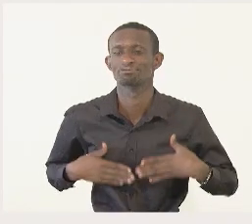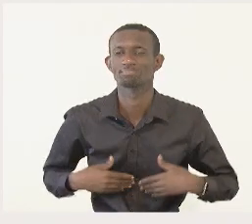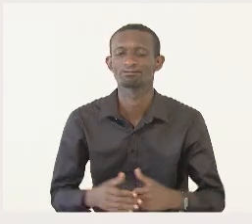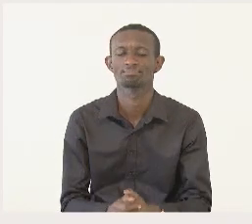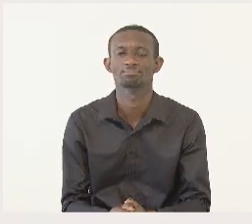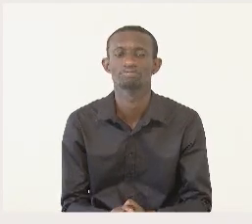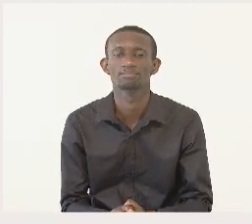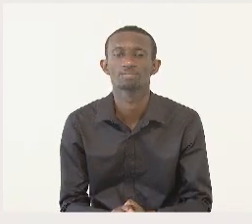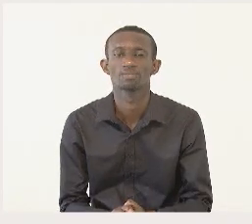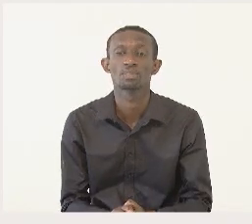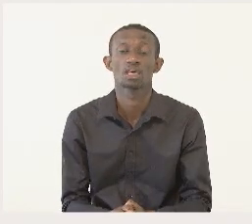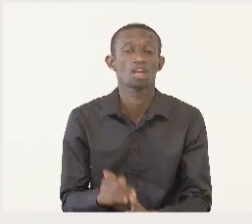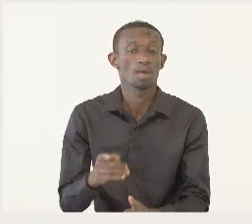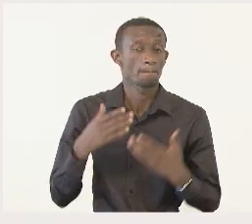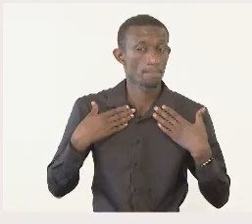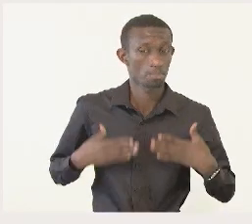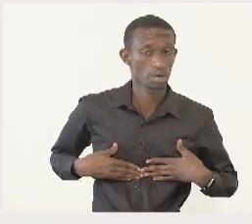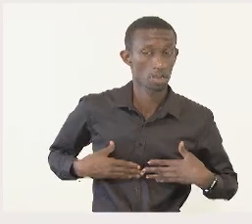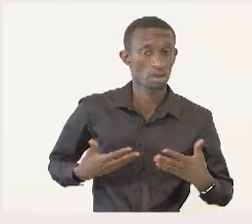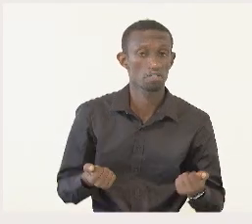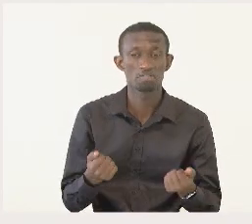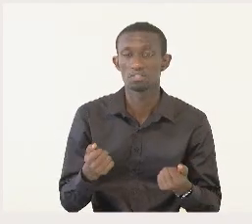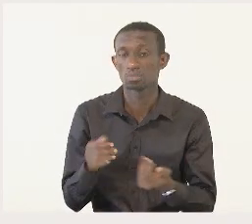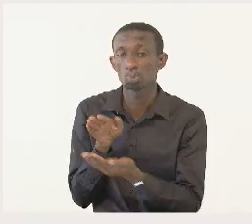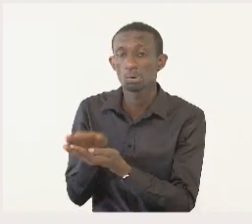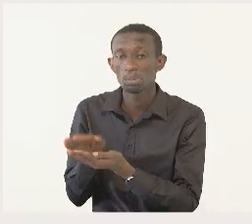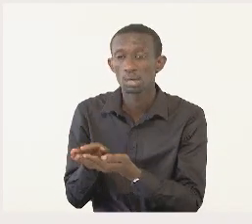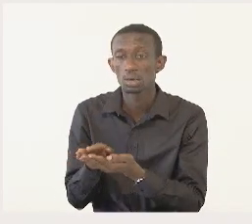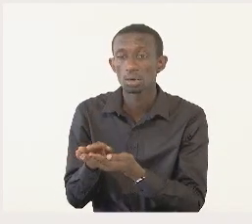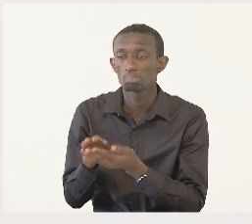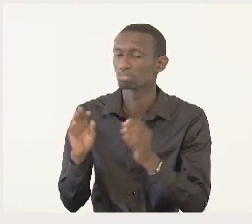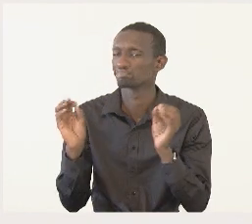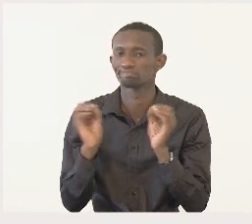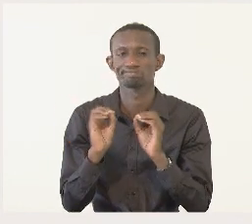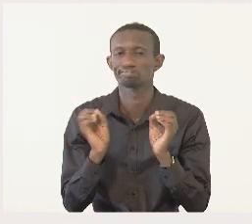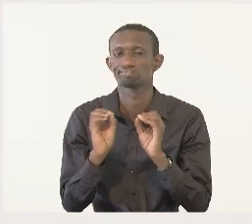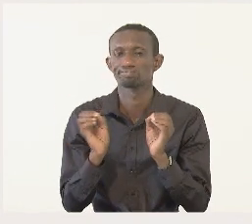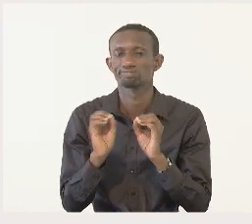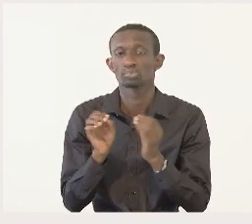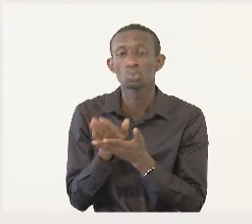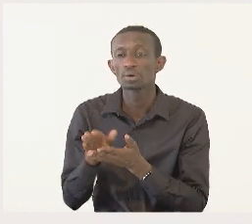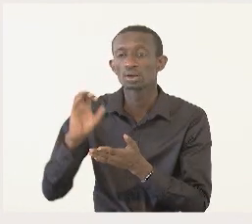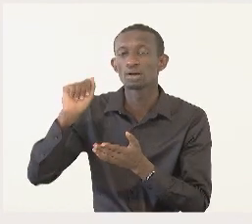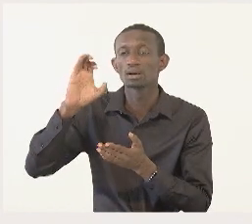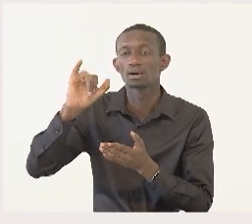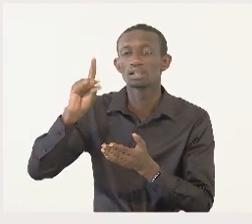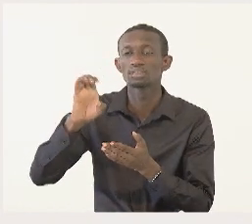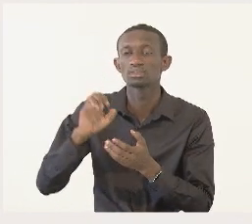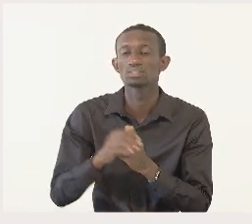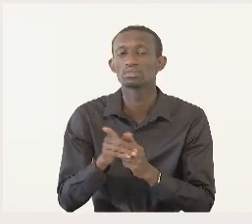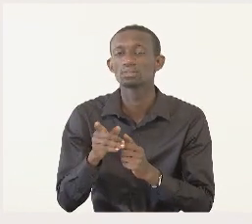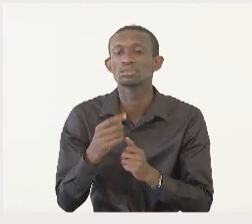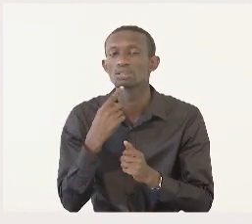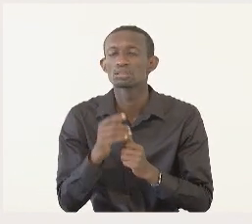We said the body has no mechanism of storing excess amino acids. Let me say there is also accumulation of too